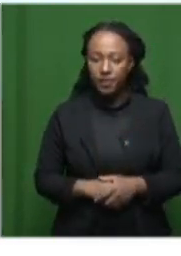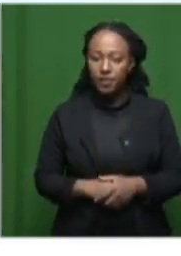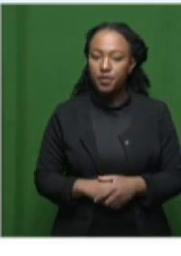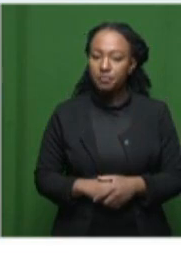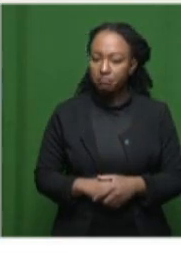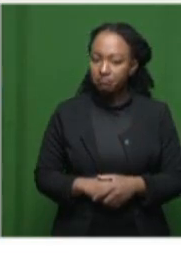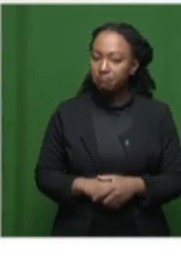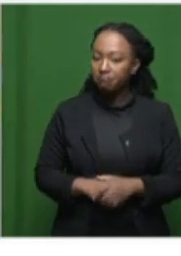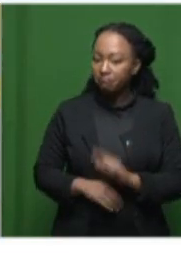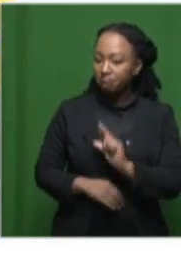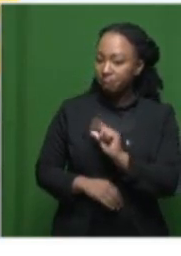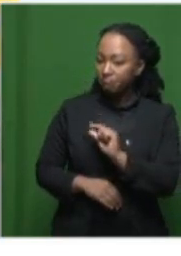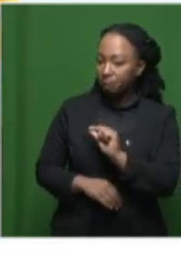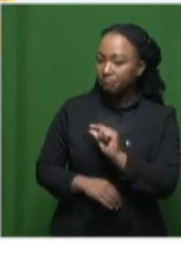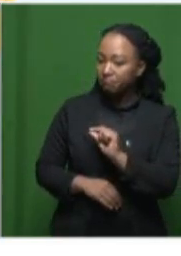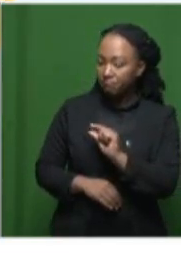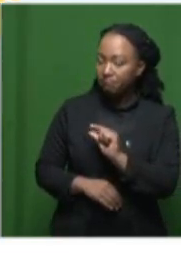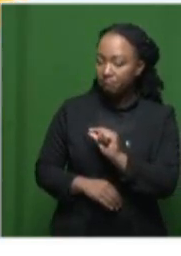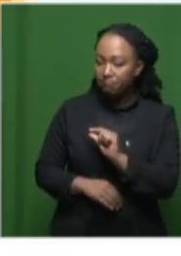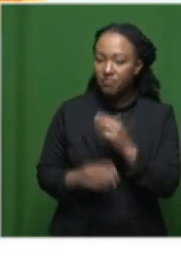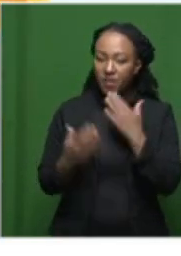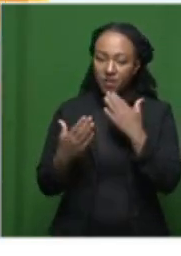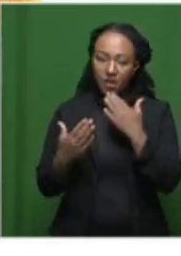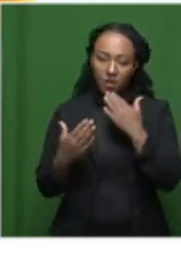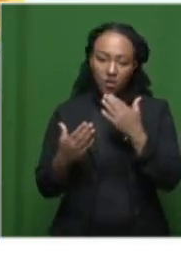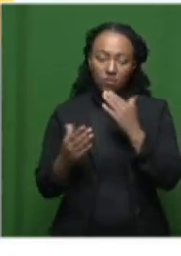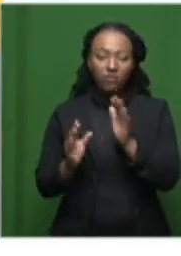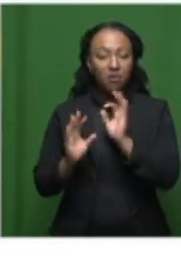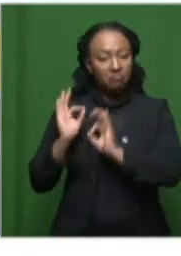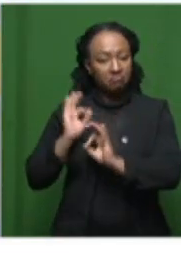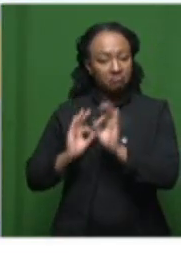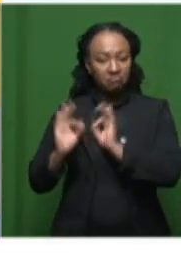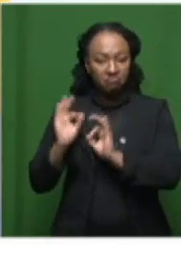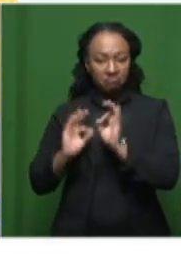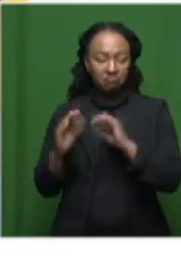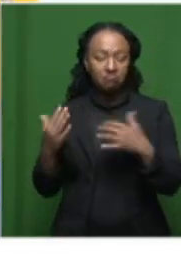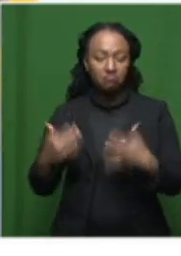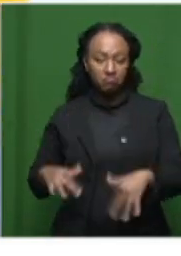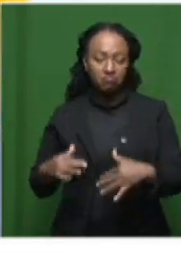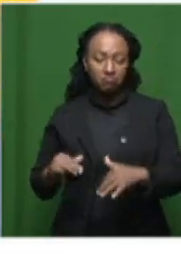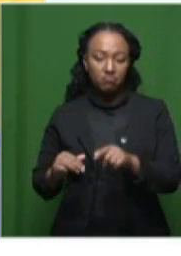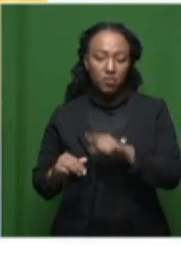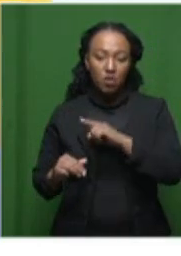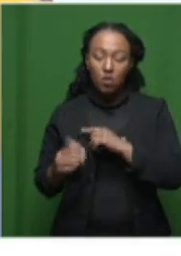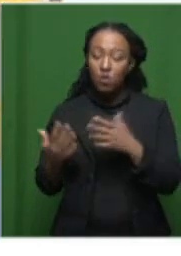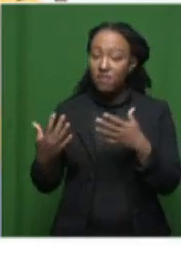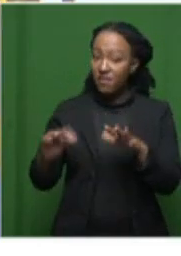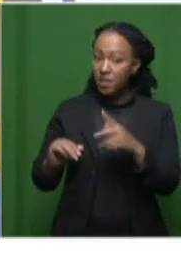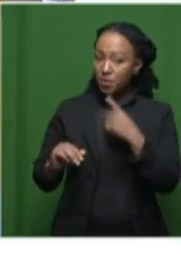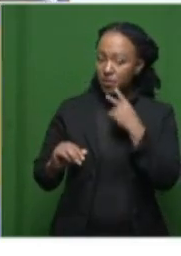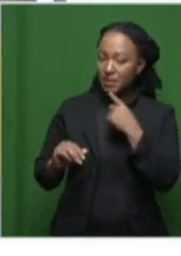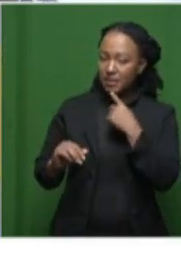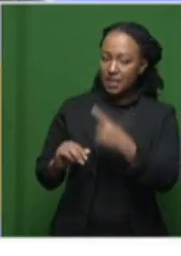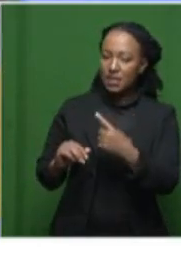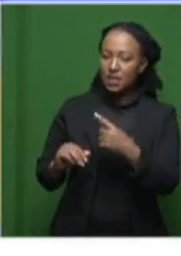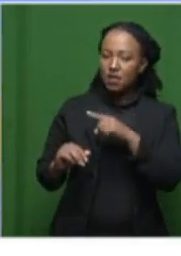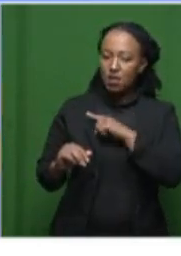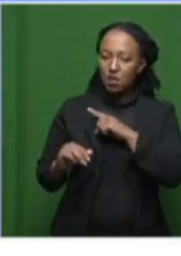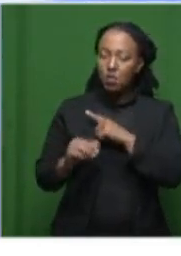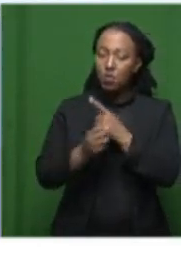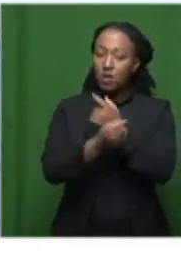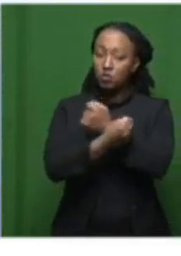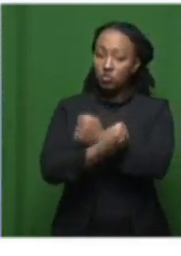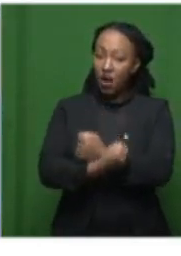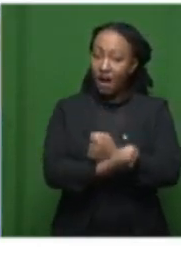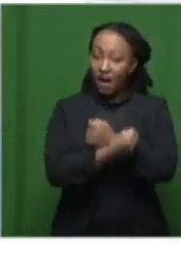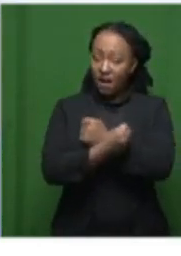Absolutely fascinating. And thank you so much for talking us through it. And as we said, just the original truck, which